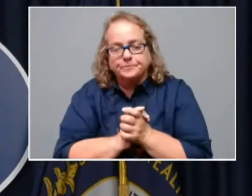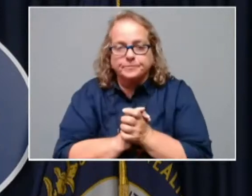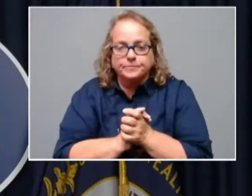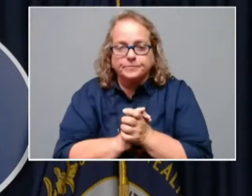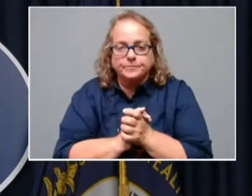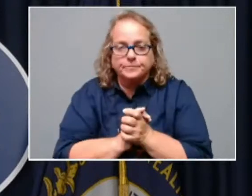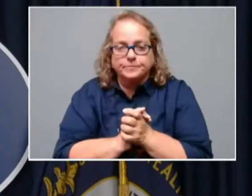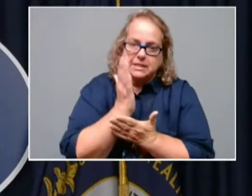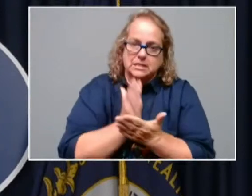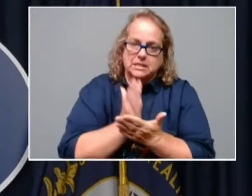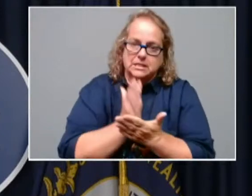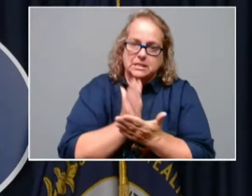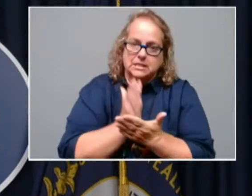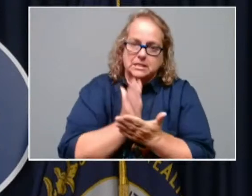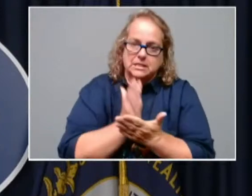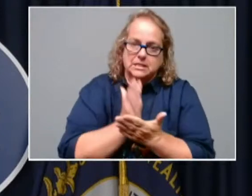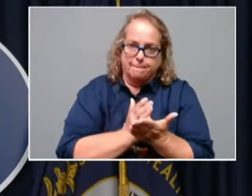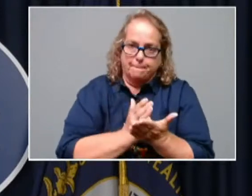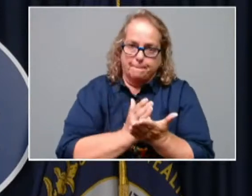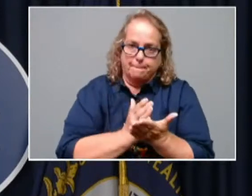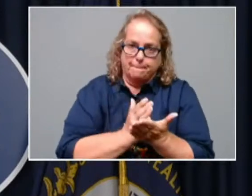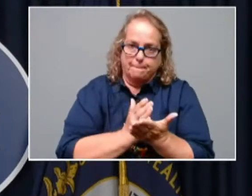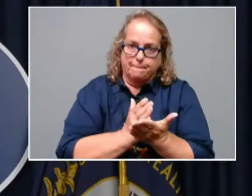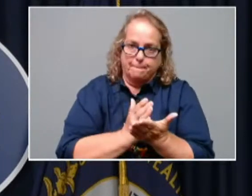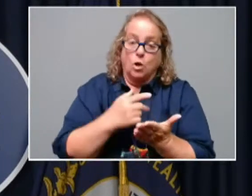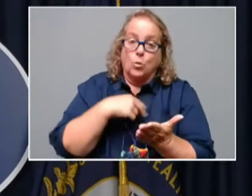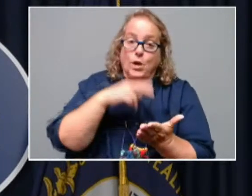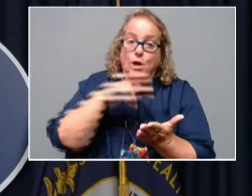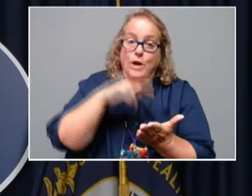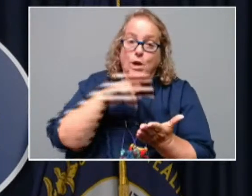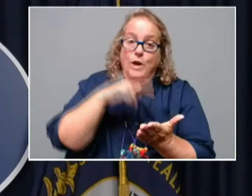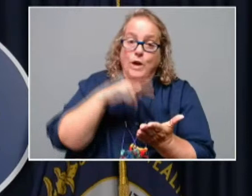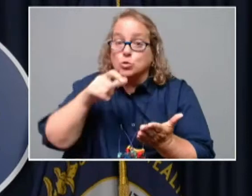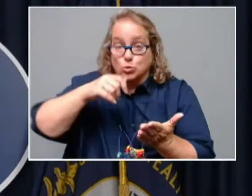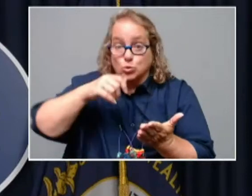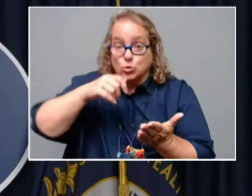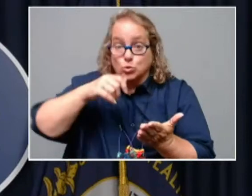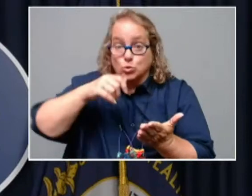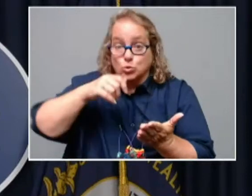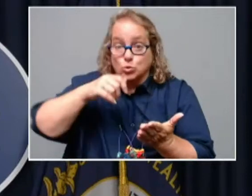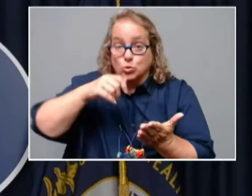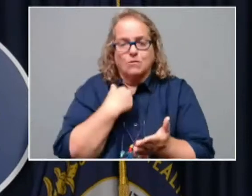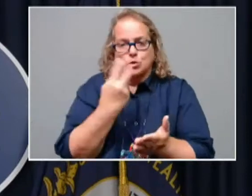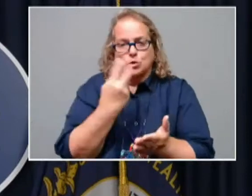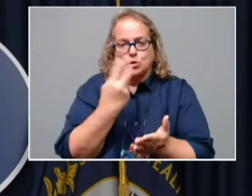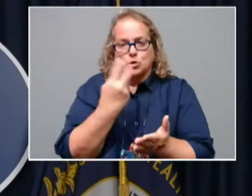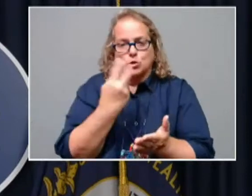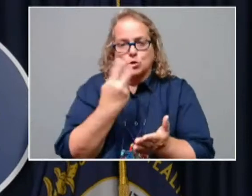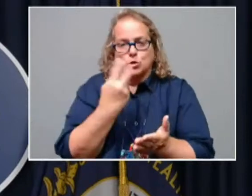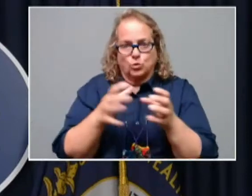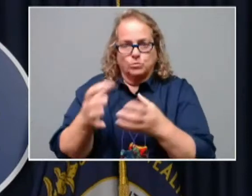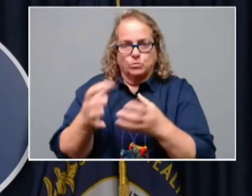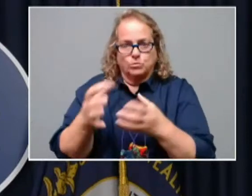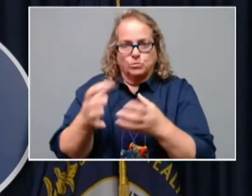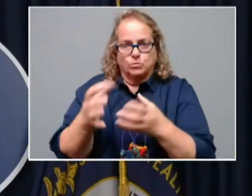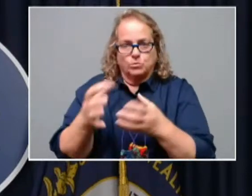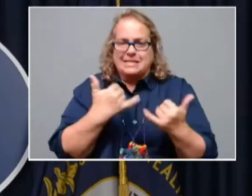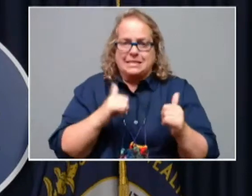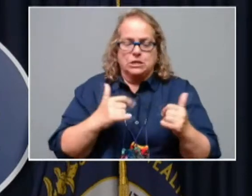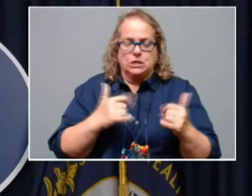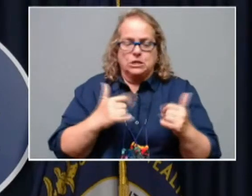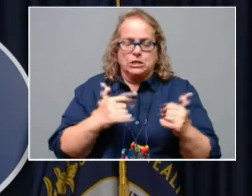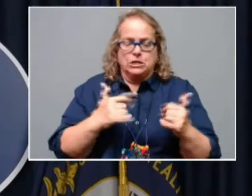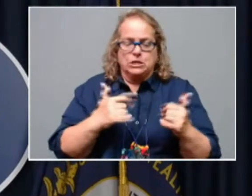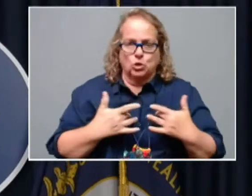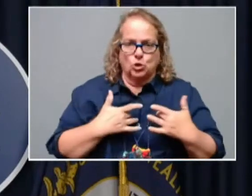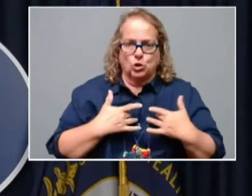those that aren't vaccinated yet, we got two groups. We got those that are still concerned probably about a couple of issues. One, hasn't been